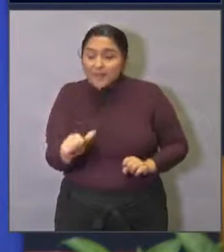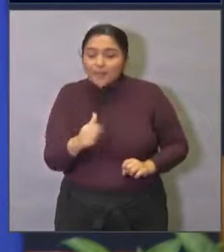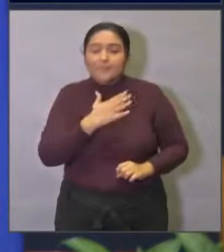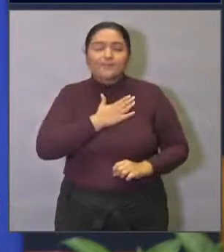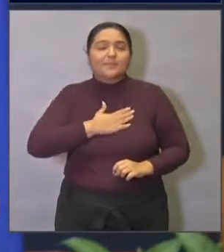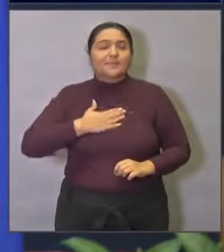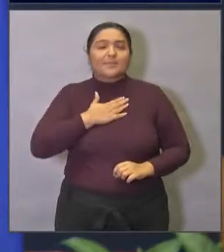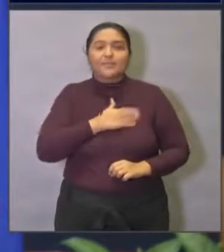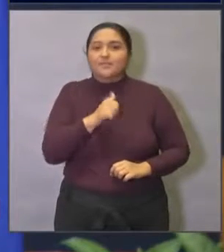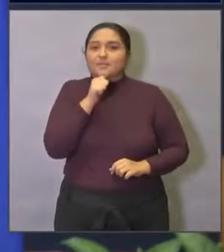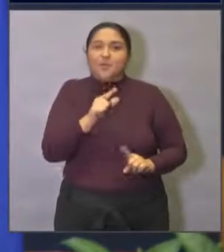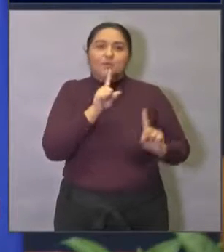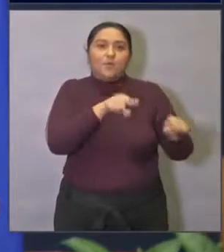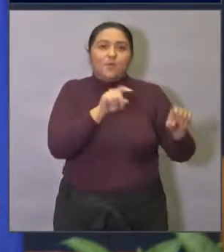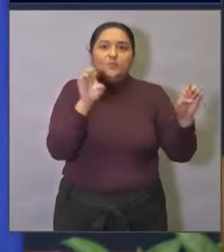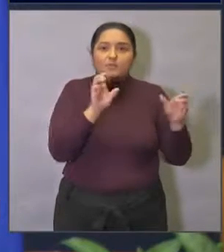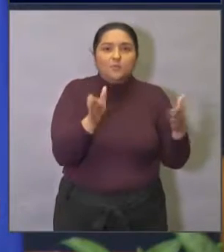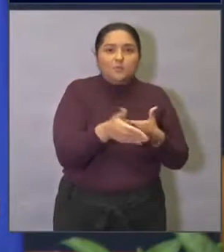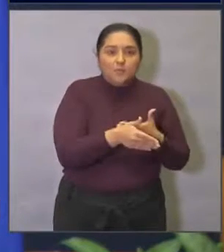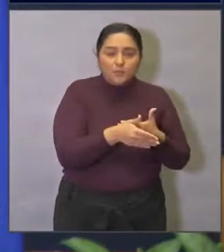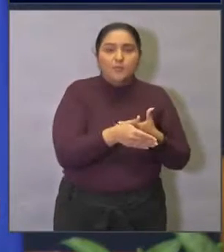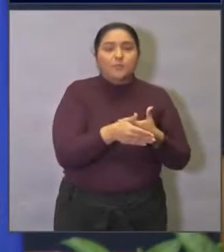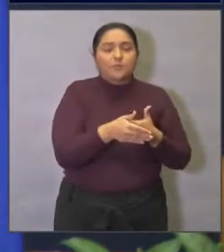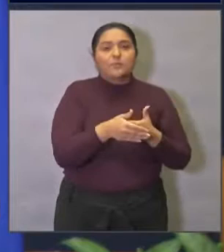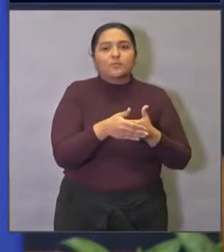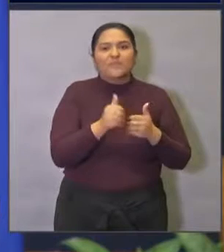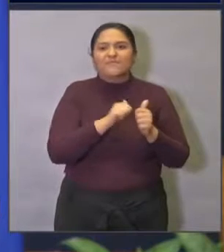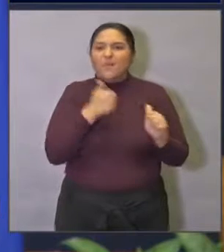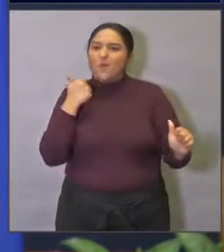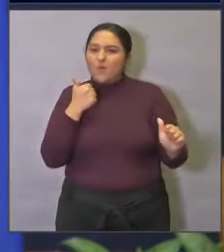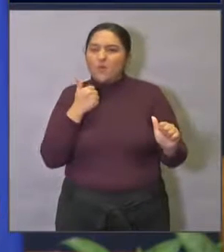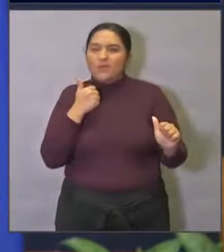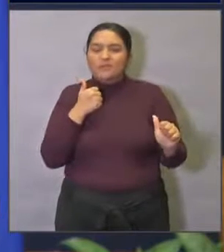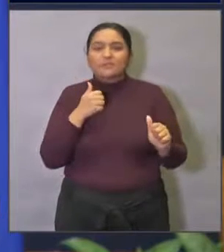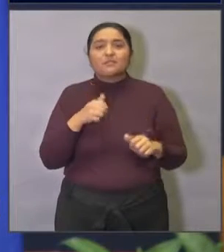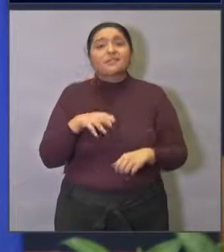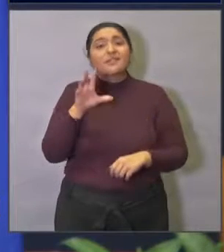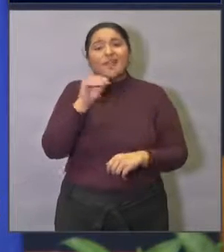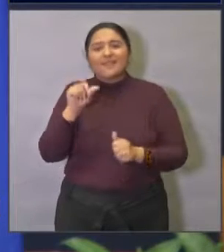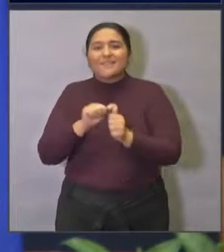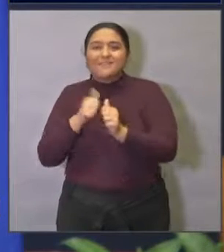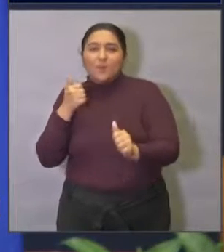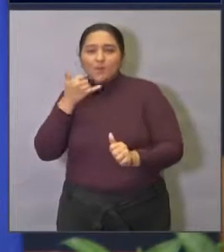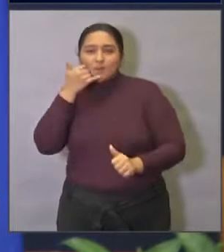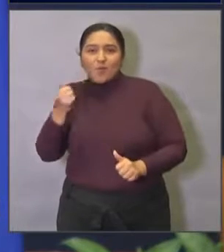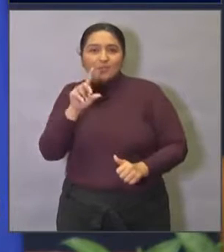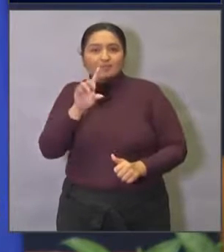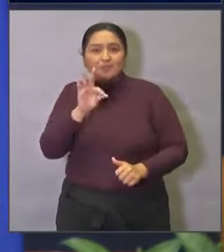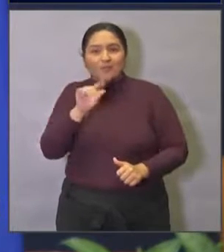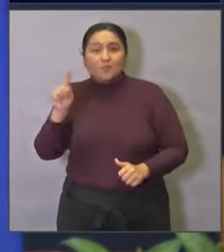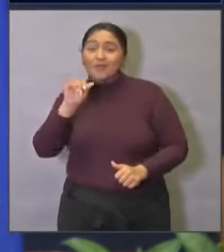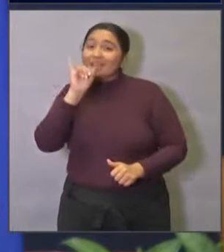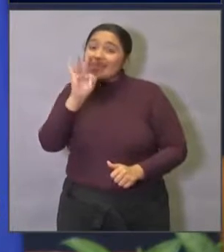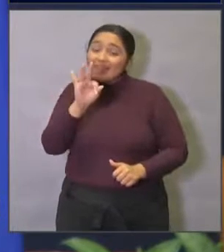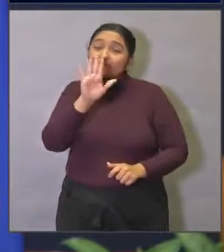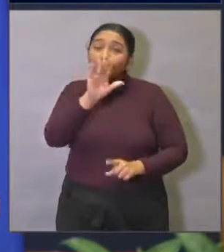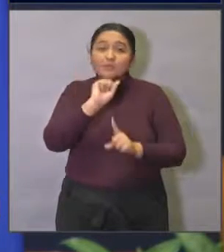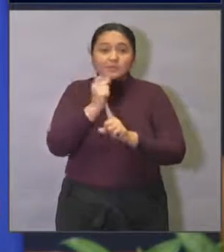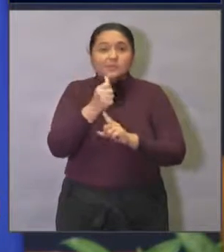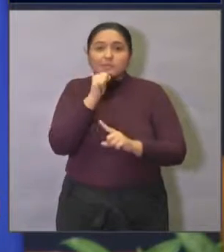from going to the emergency department and refrain from using the 911 system for non-emergency